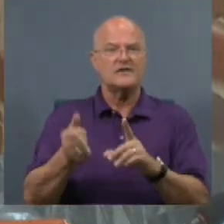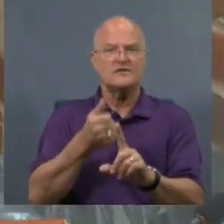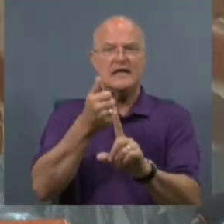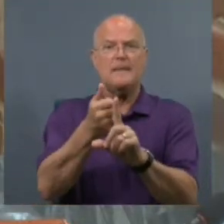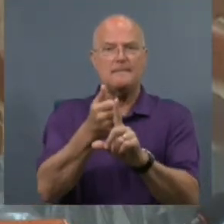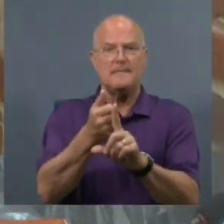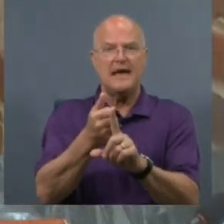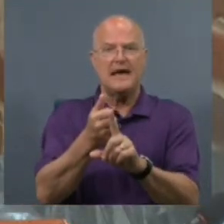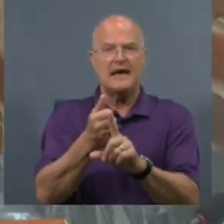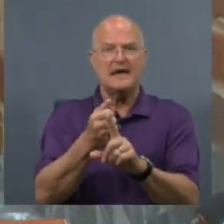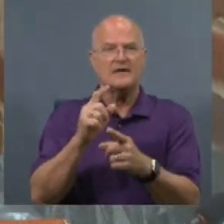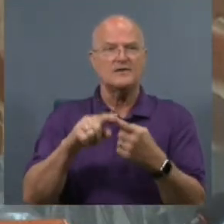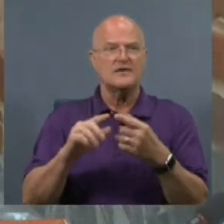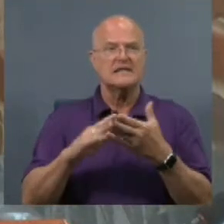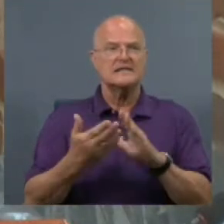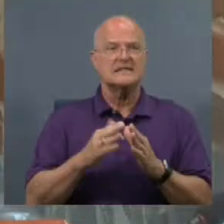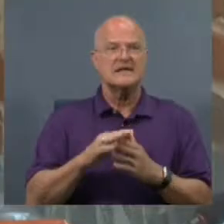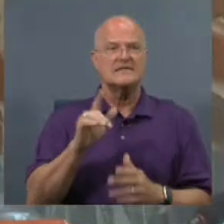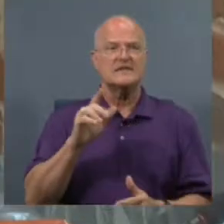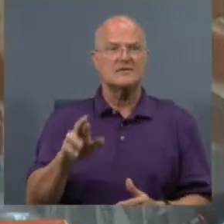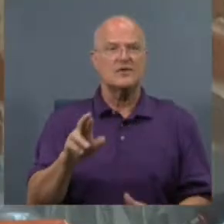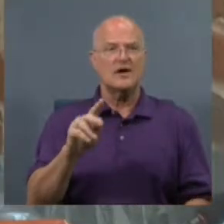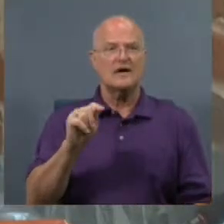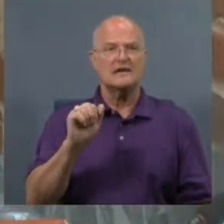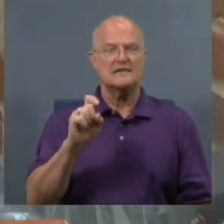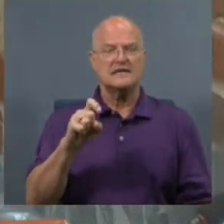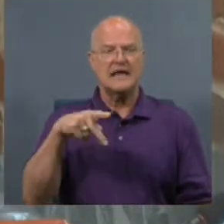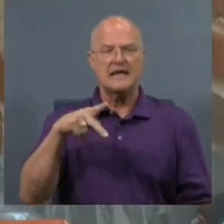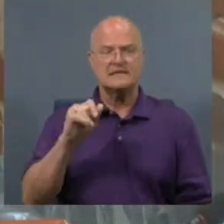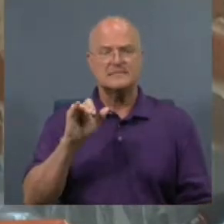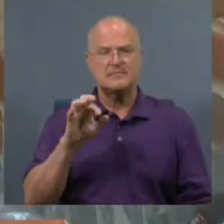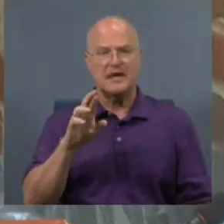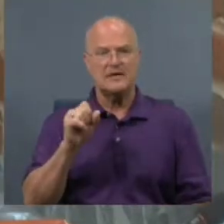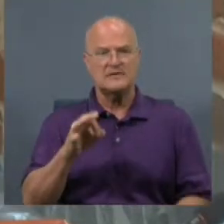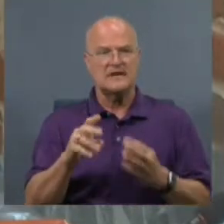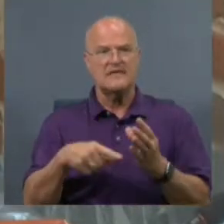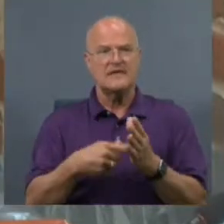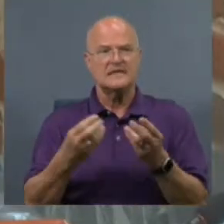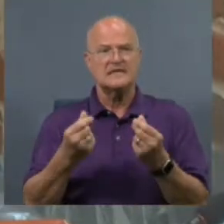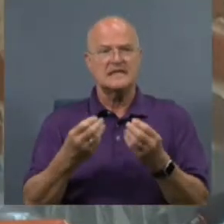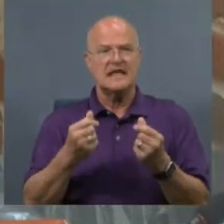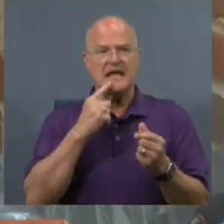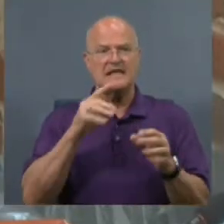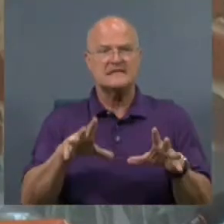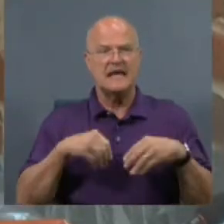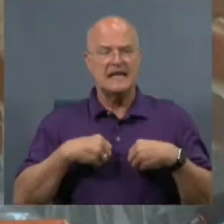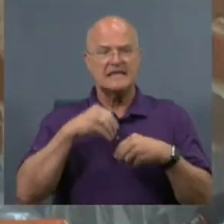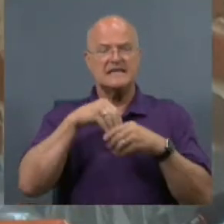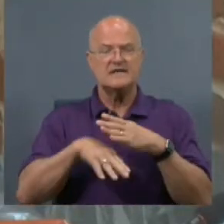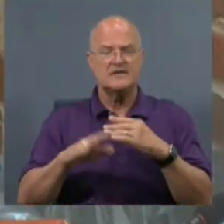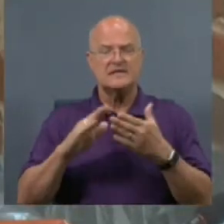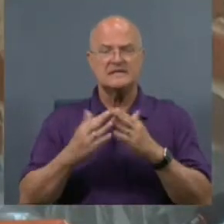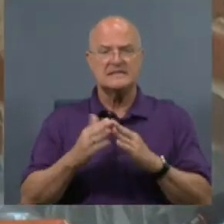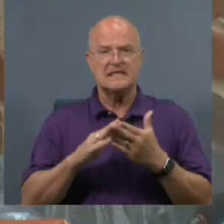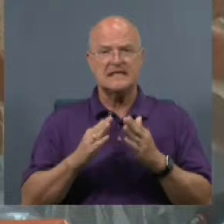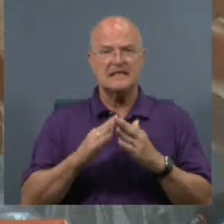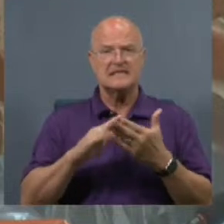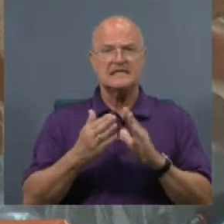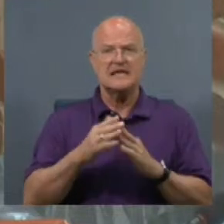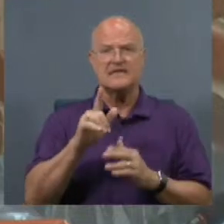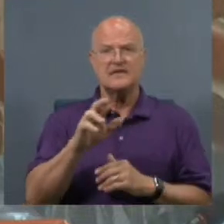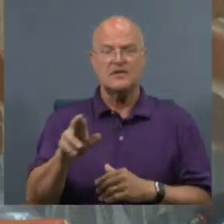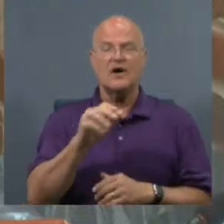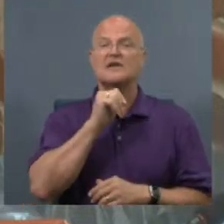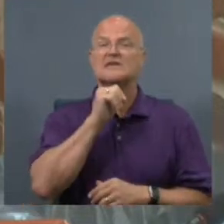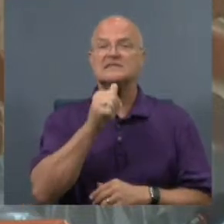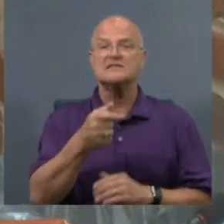impact to the city of Little Rock taxpayers if this land is annexed into the city? City of Little Rock does